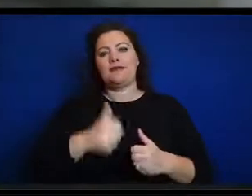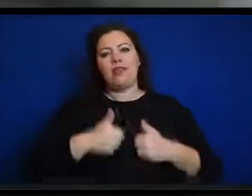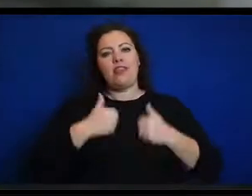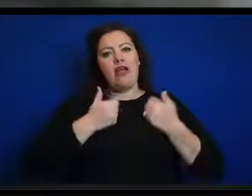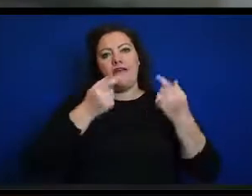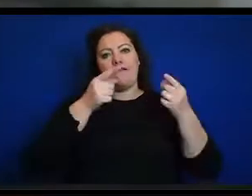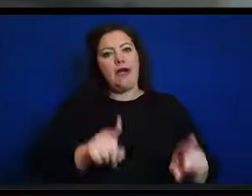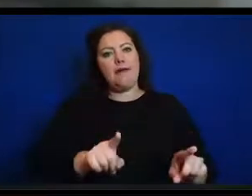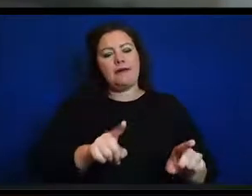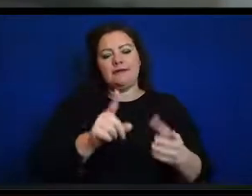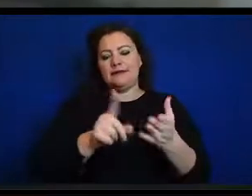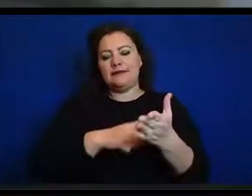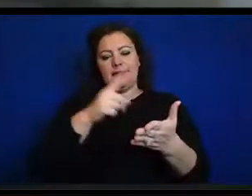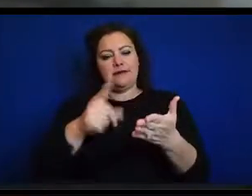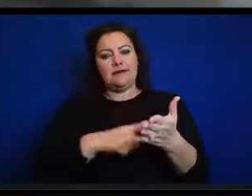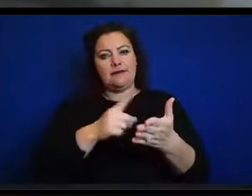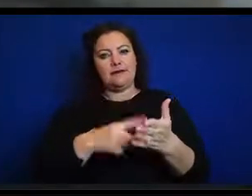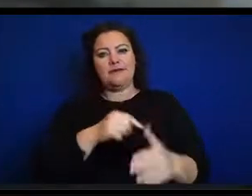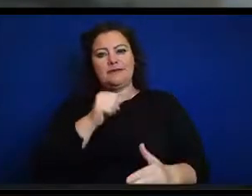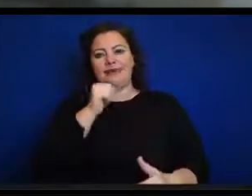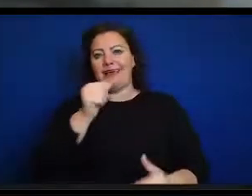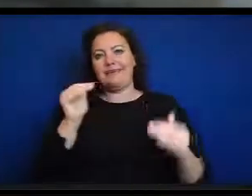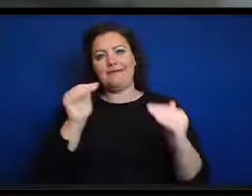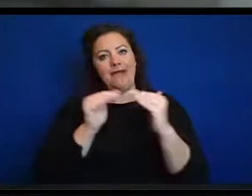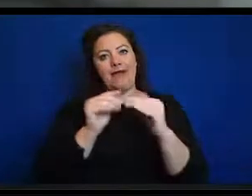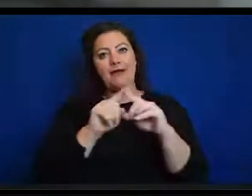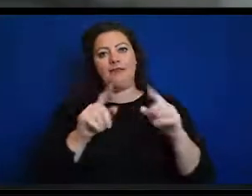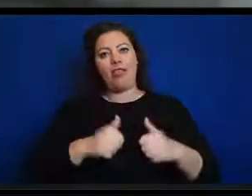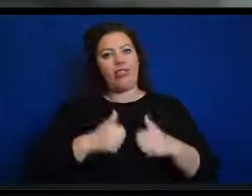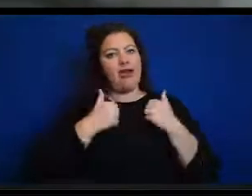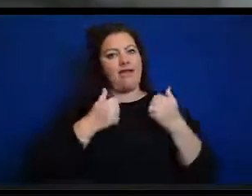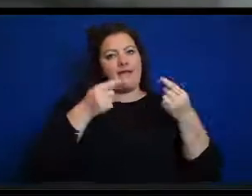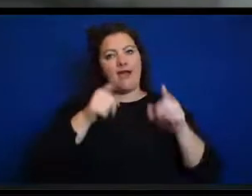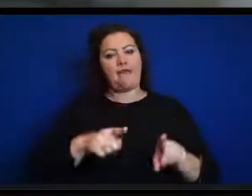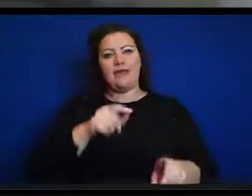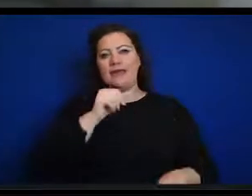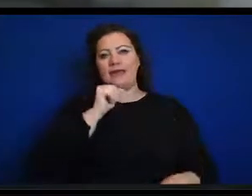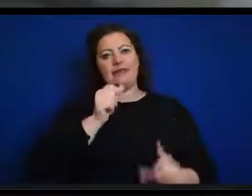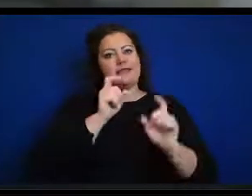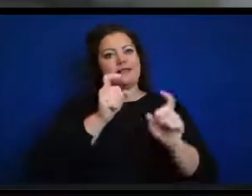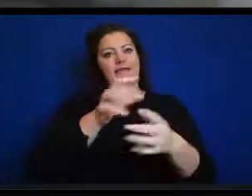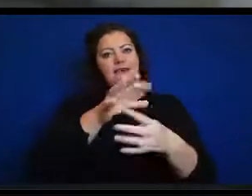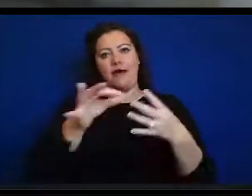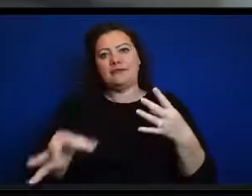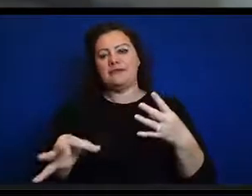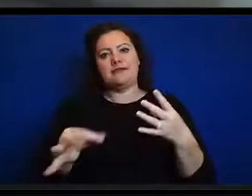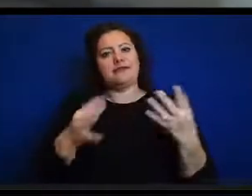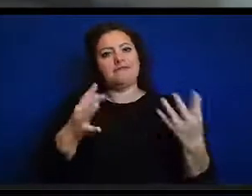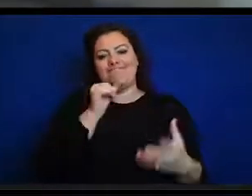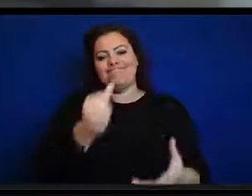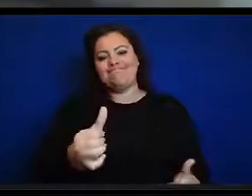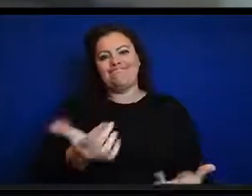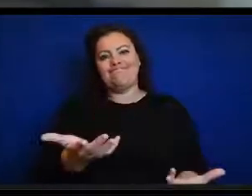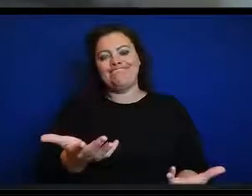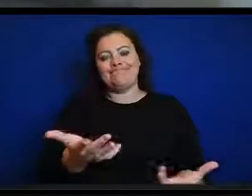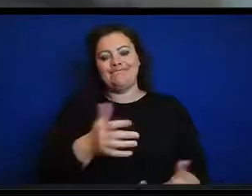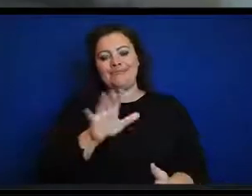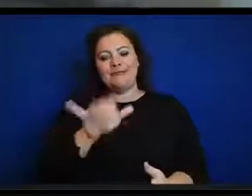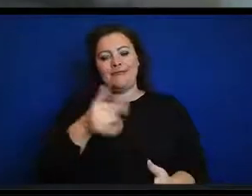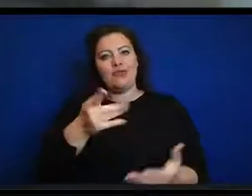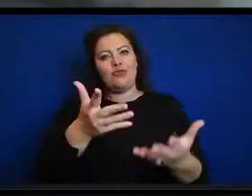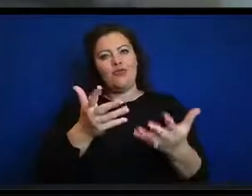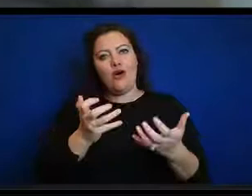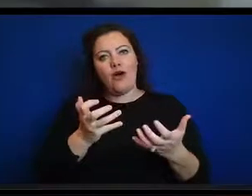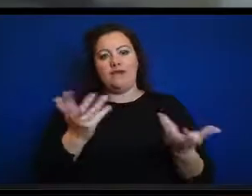happens sometimes unfairly, but life happens and doesn't give you the options and the choices that you would